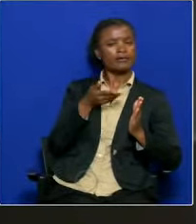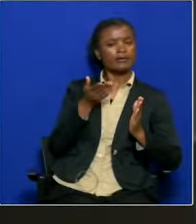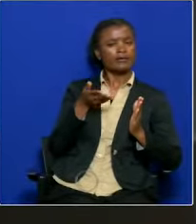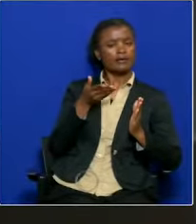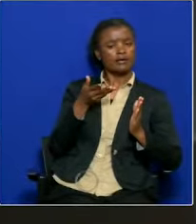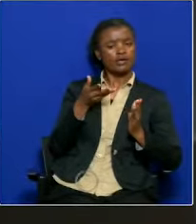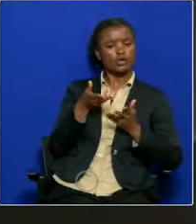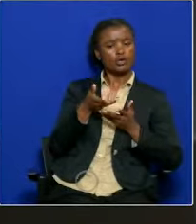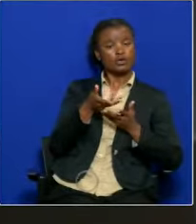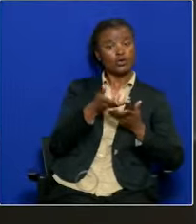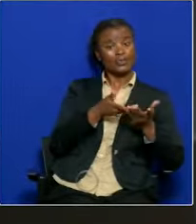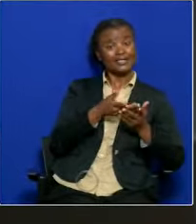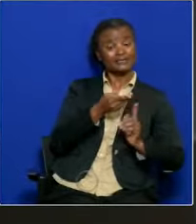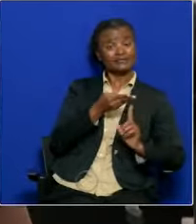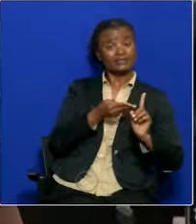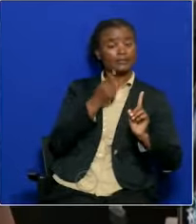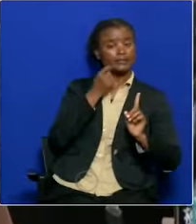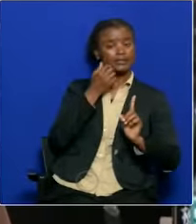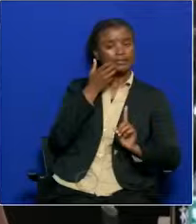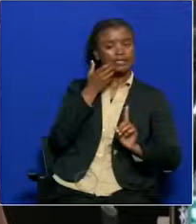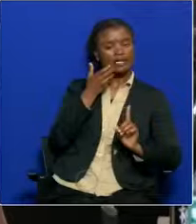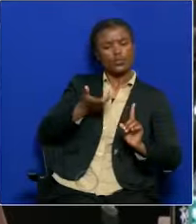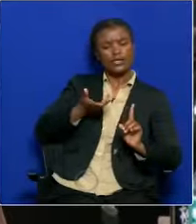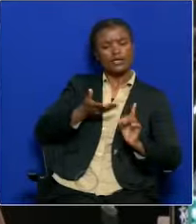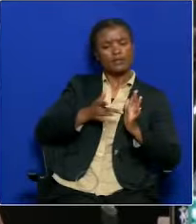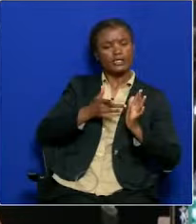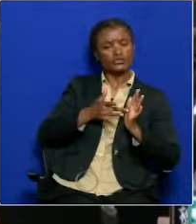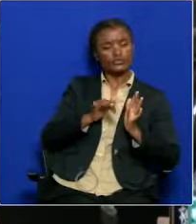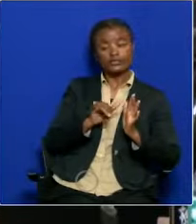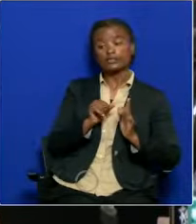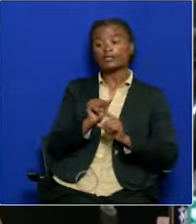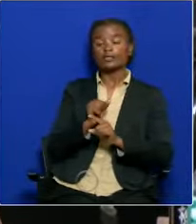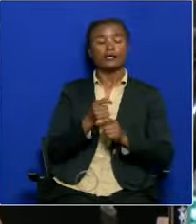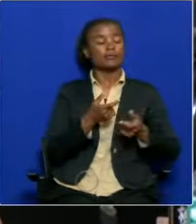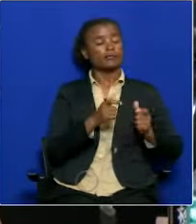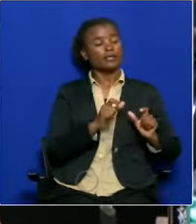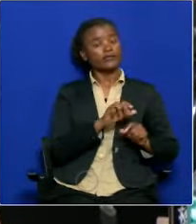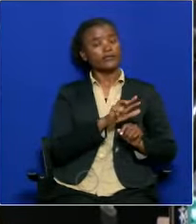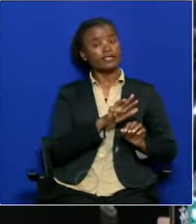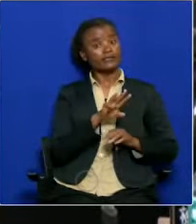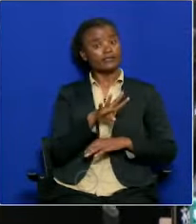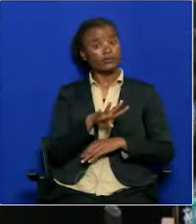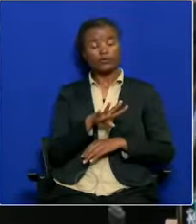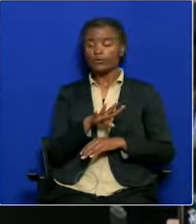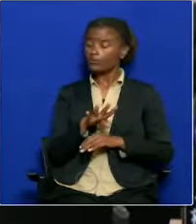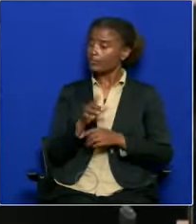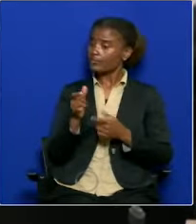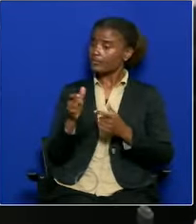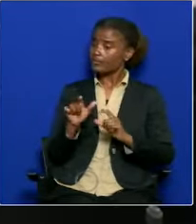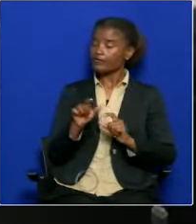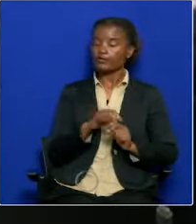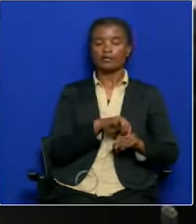Matlala. As paragraph 94. Para? 94.